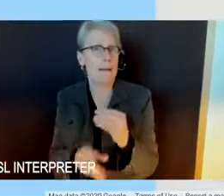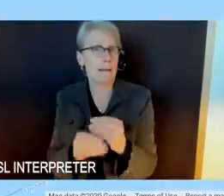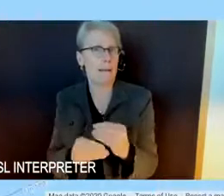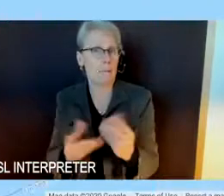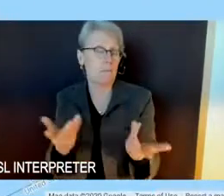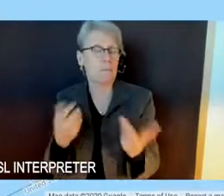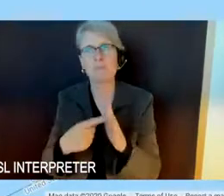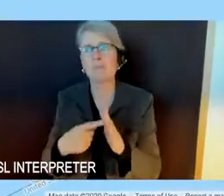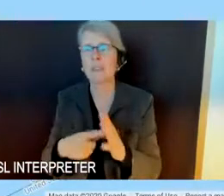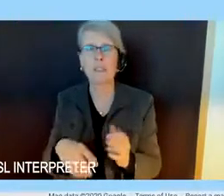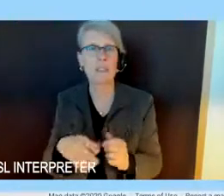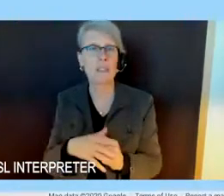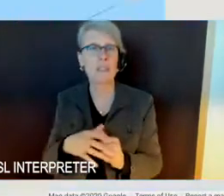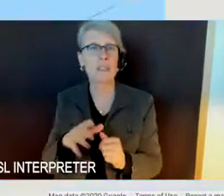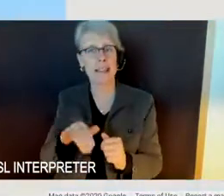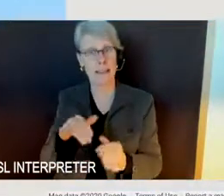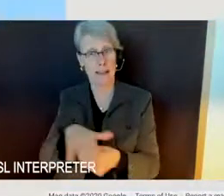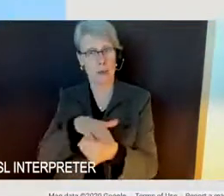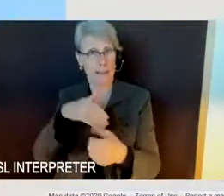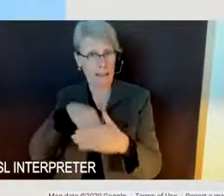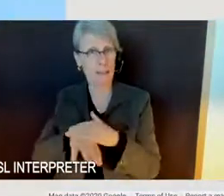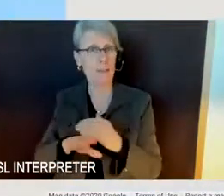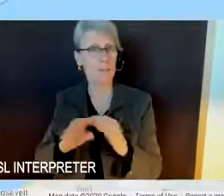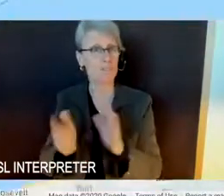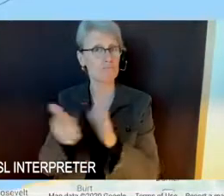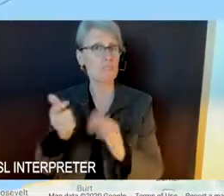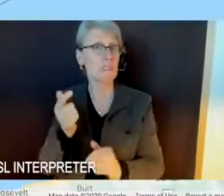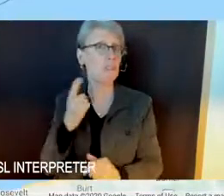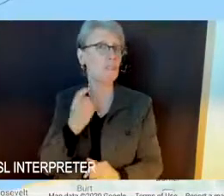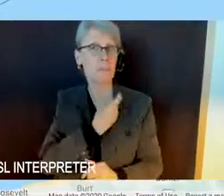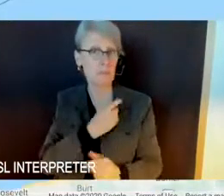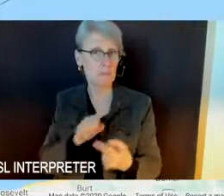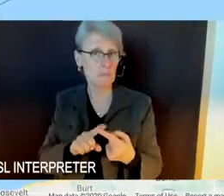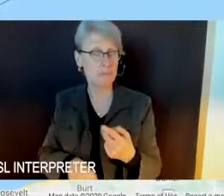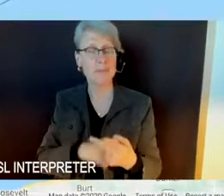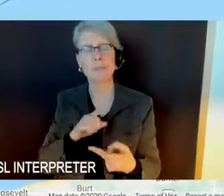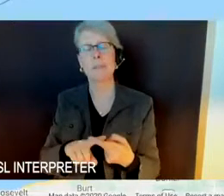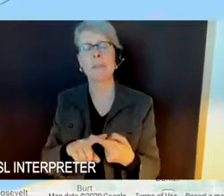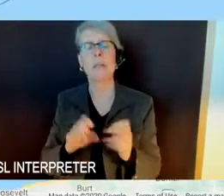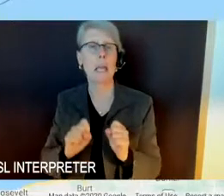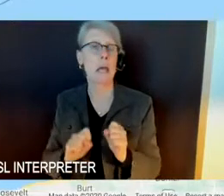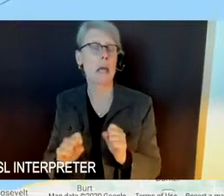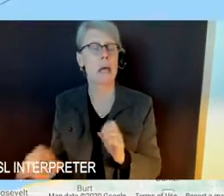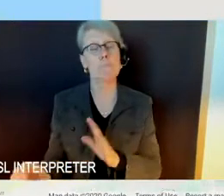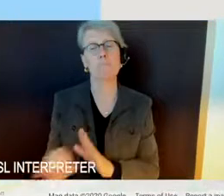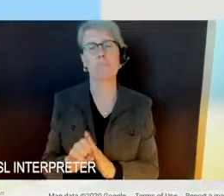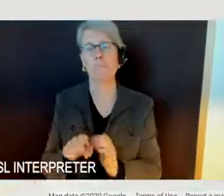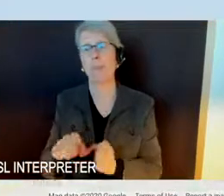do. So could you share information about scent-free spaces? Could I tag a